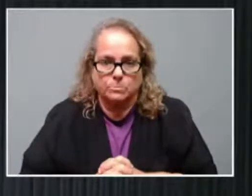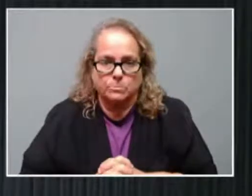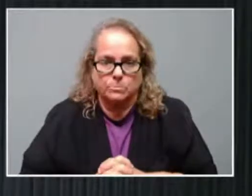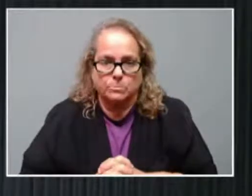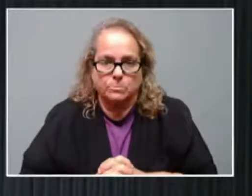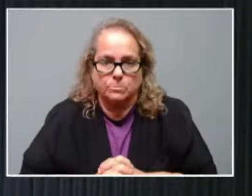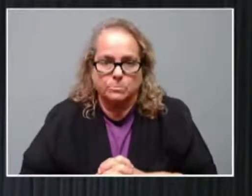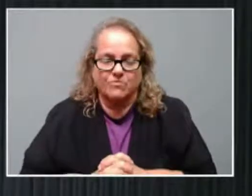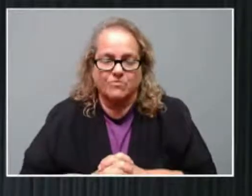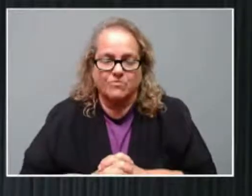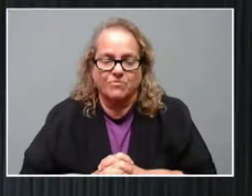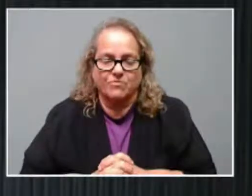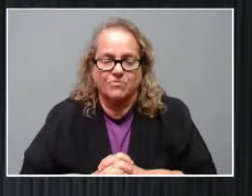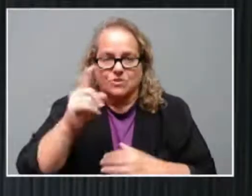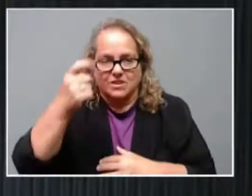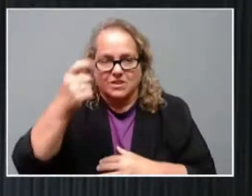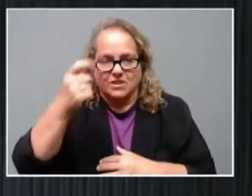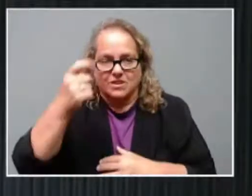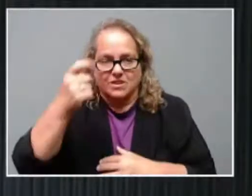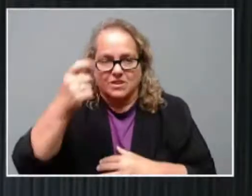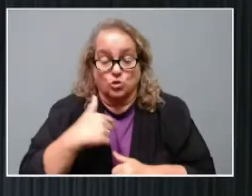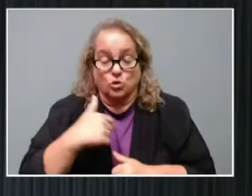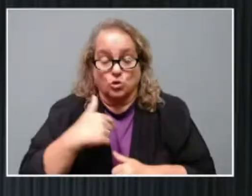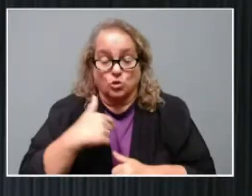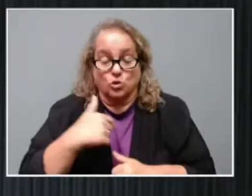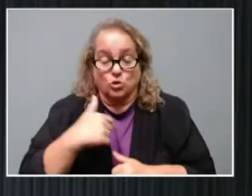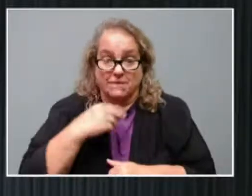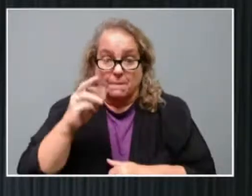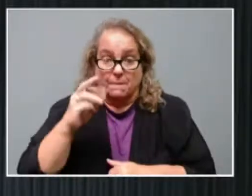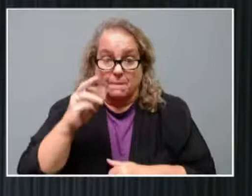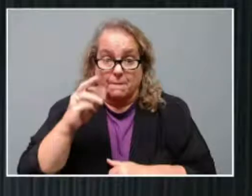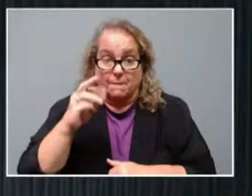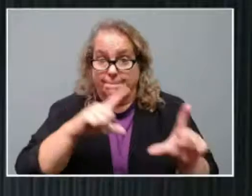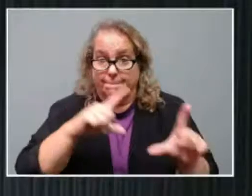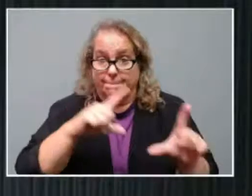Thank you, Governor. Could we have the map up again, please?